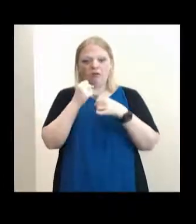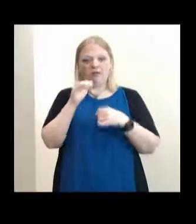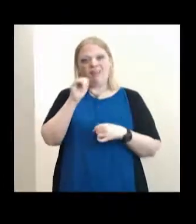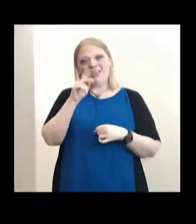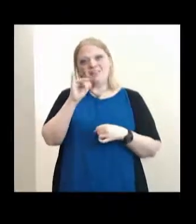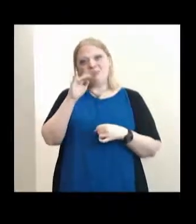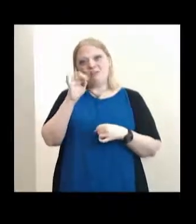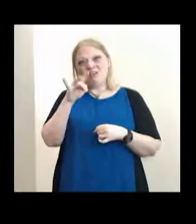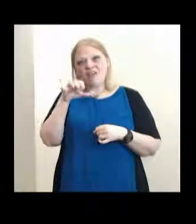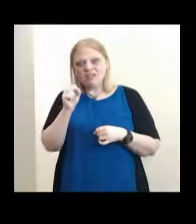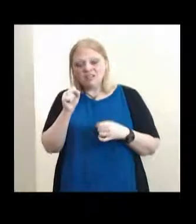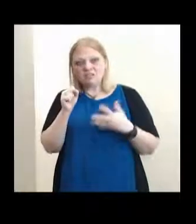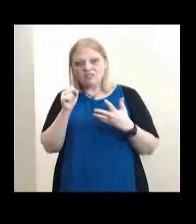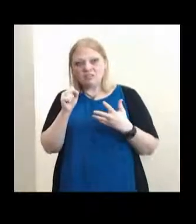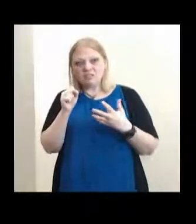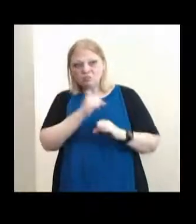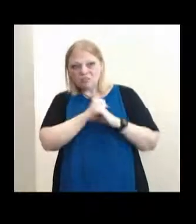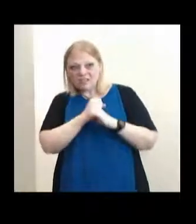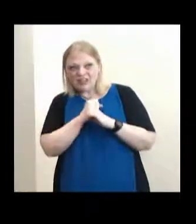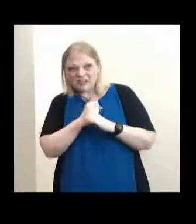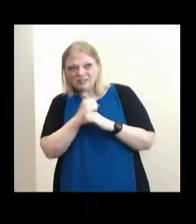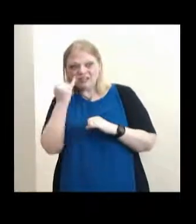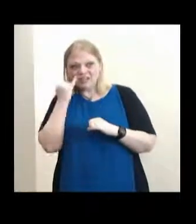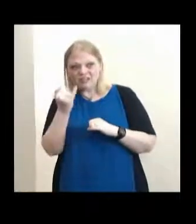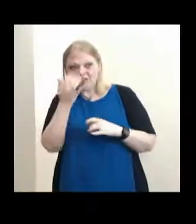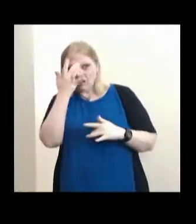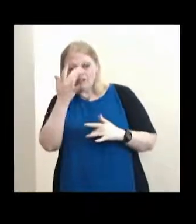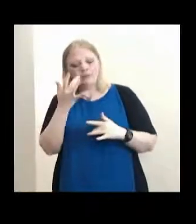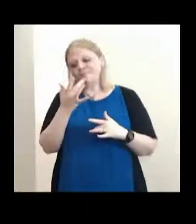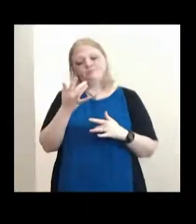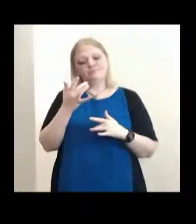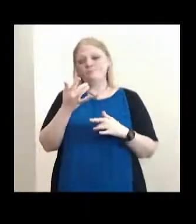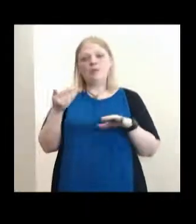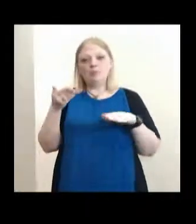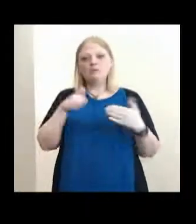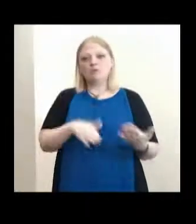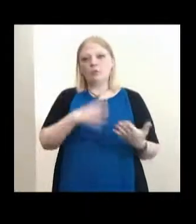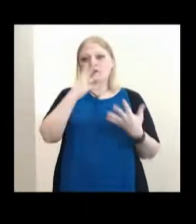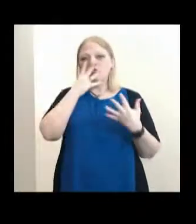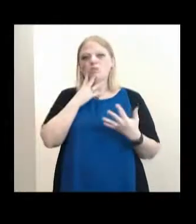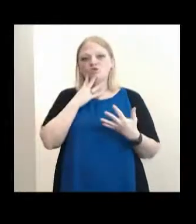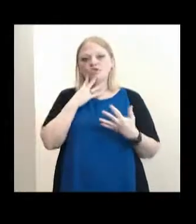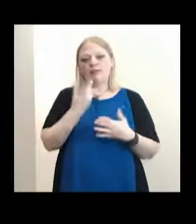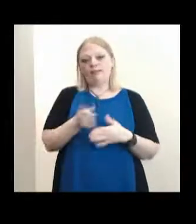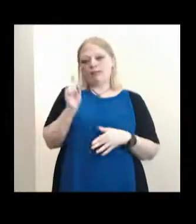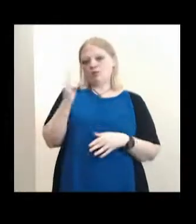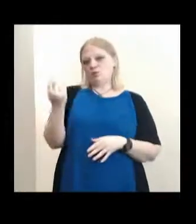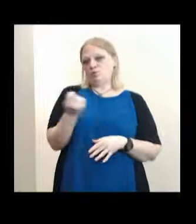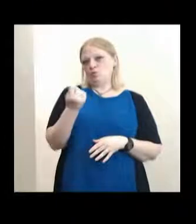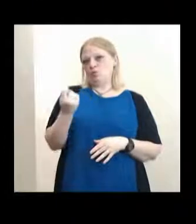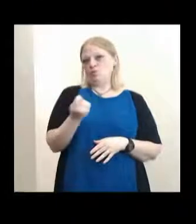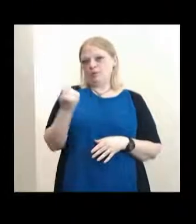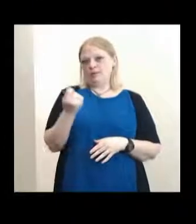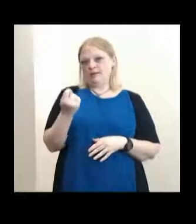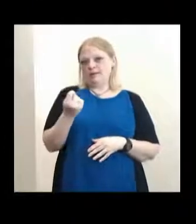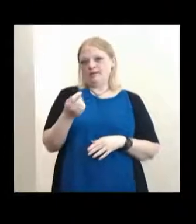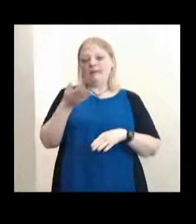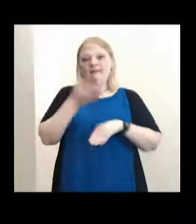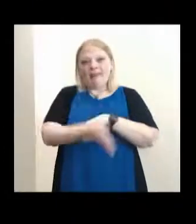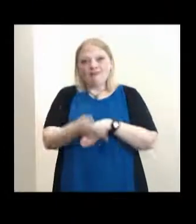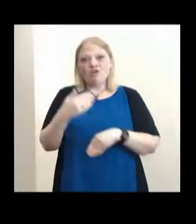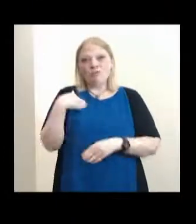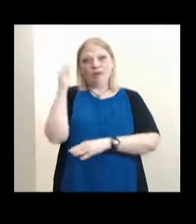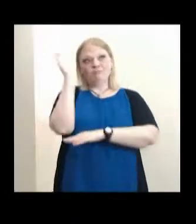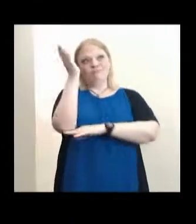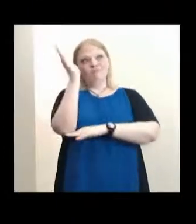caught COVID-19. And Bob passed away, unfortunately, last Tuesday. After I performed my press